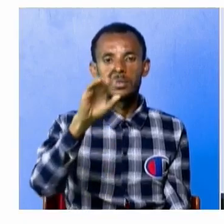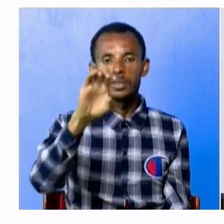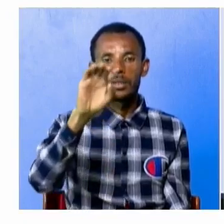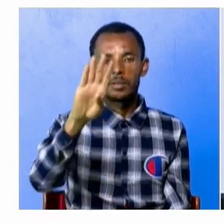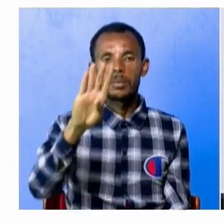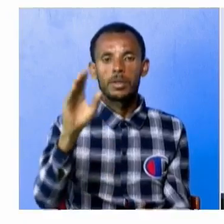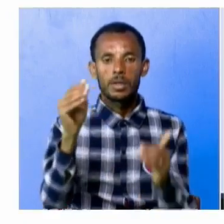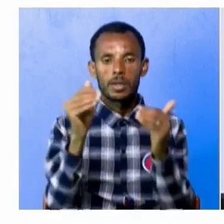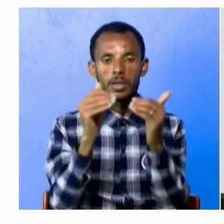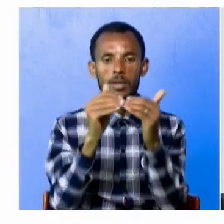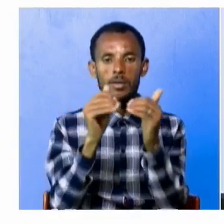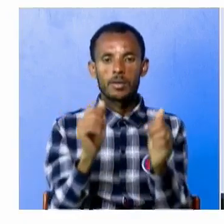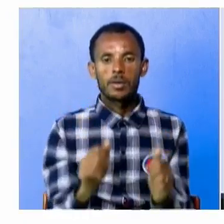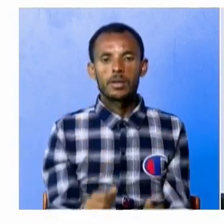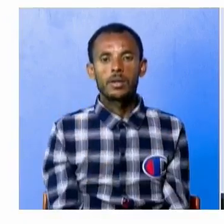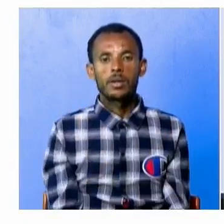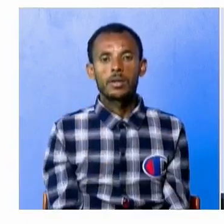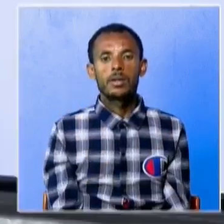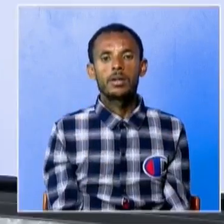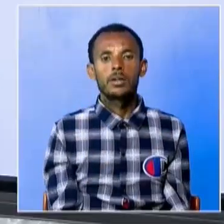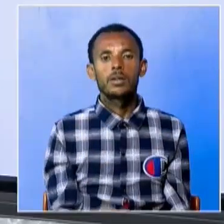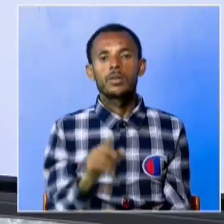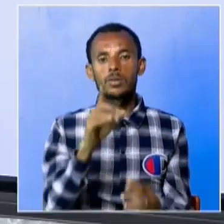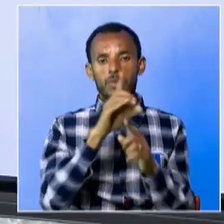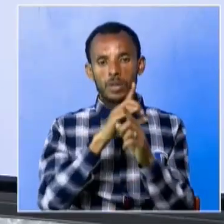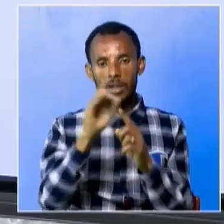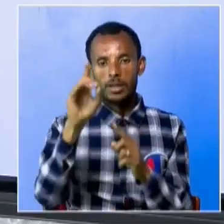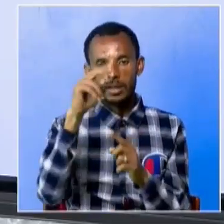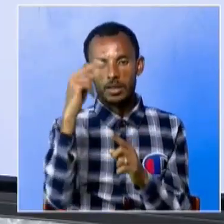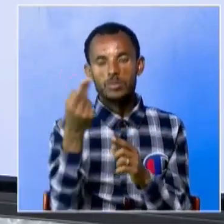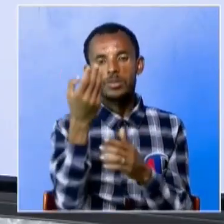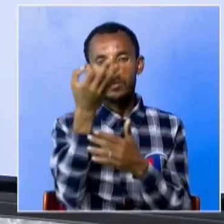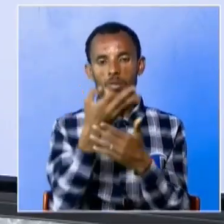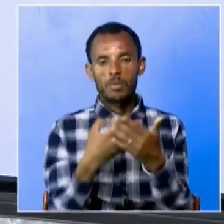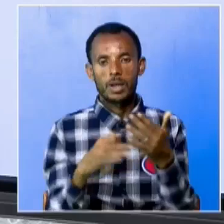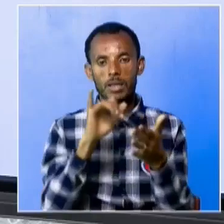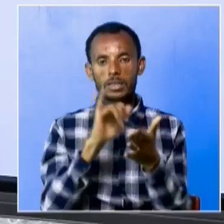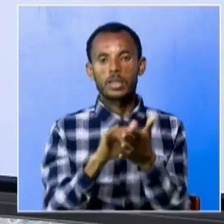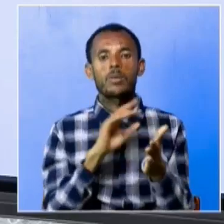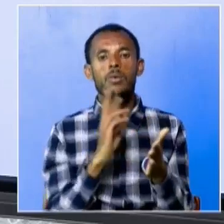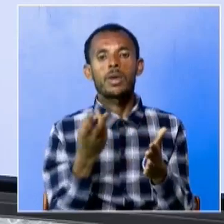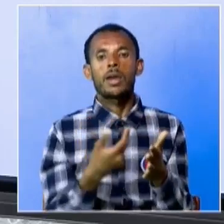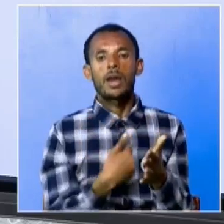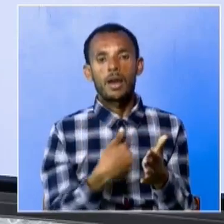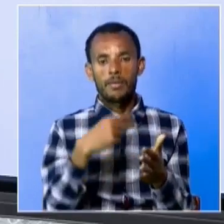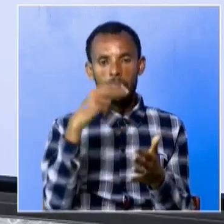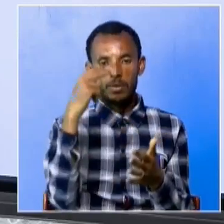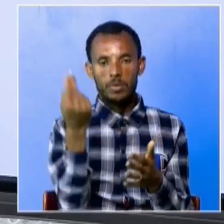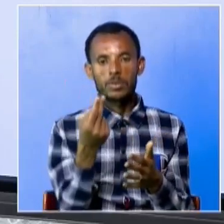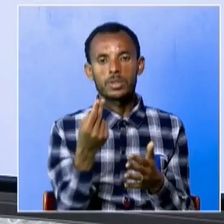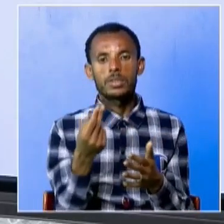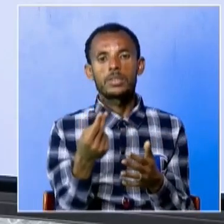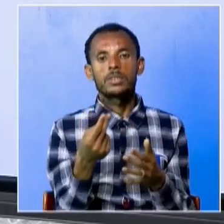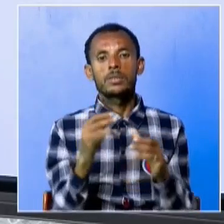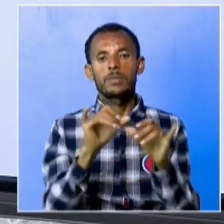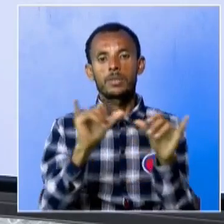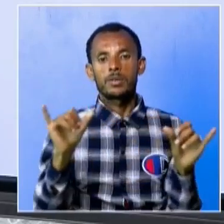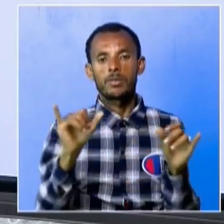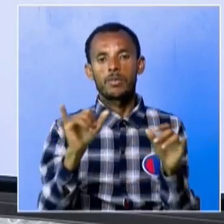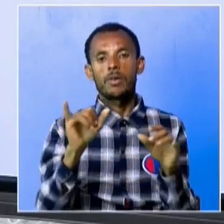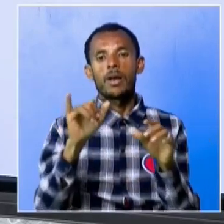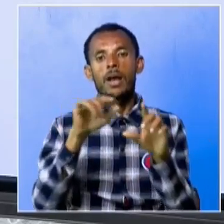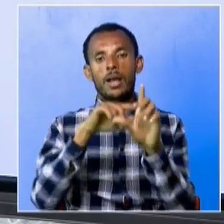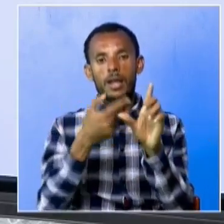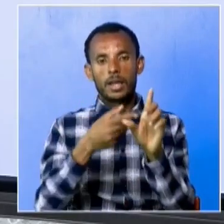is equal to, you need to directly use the formula that we have derived. So the measure of angle DEB